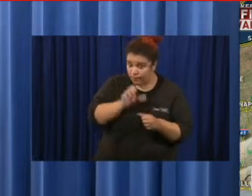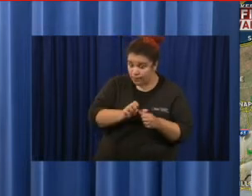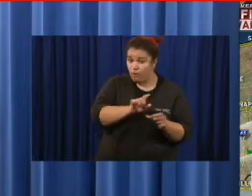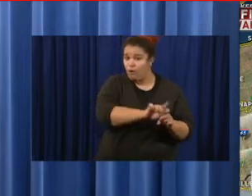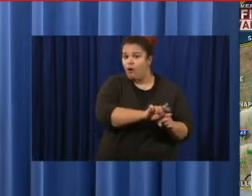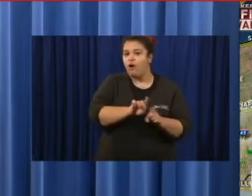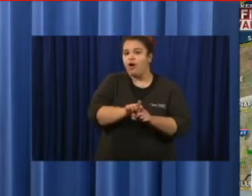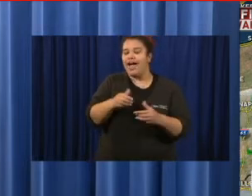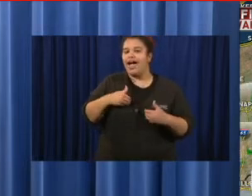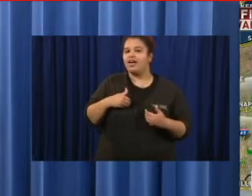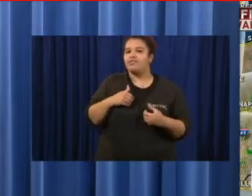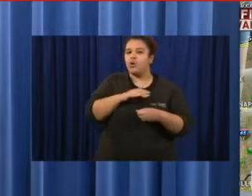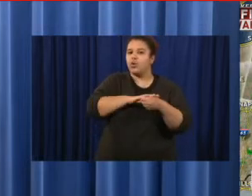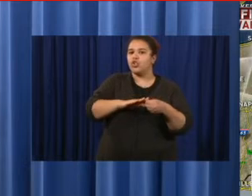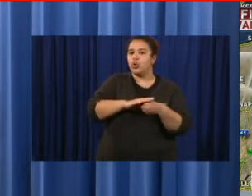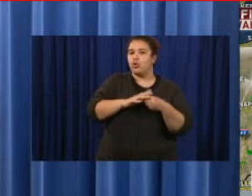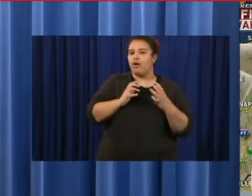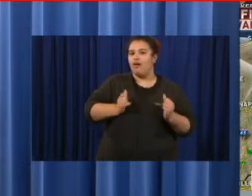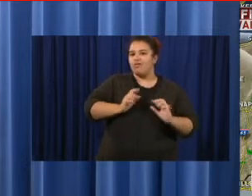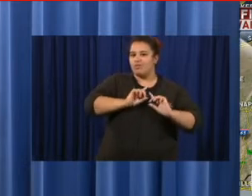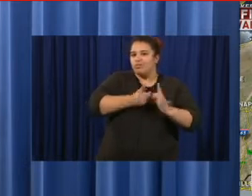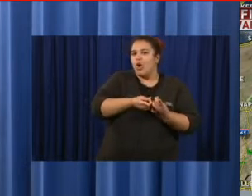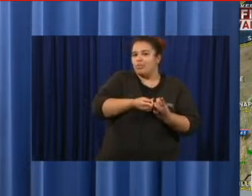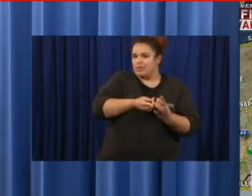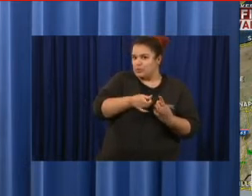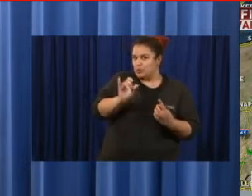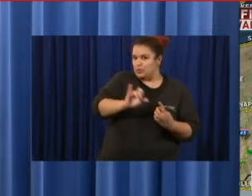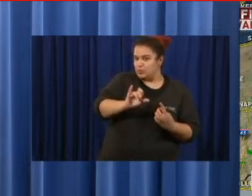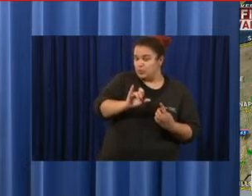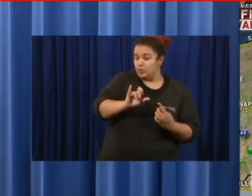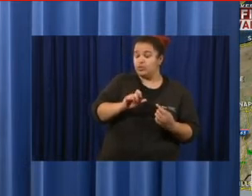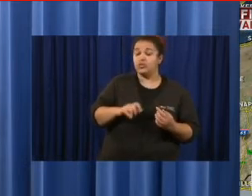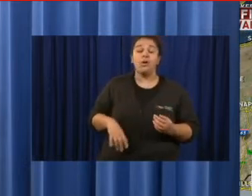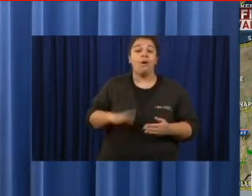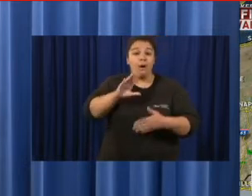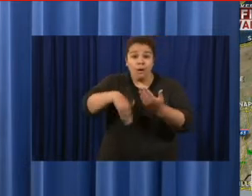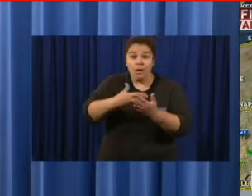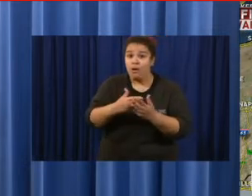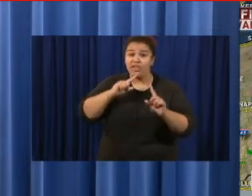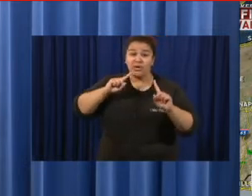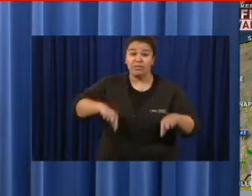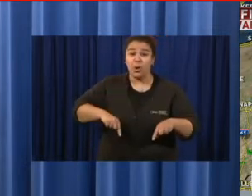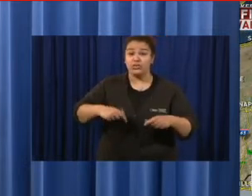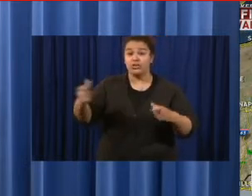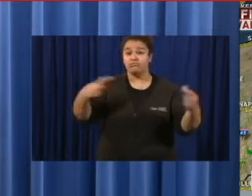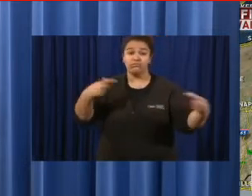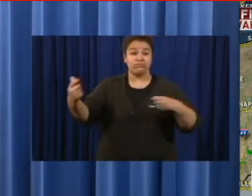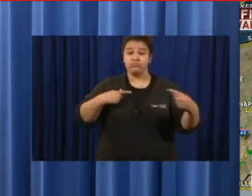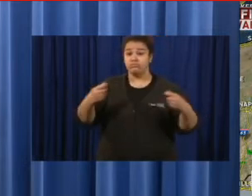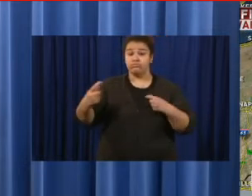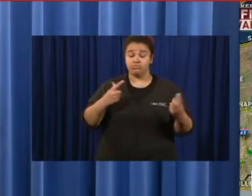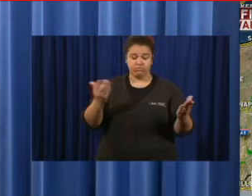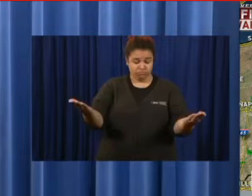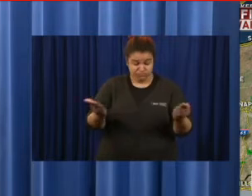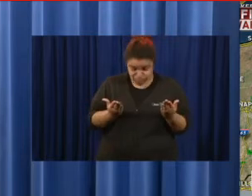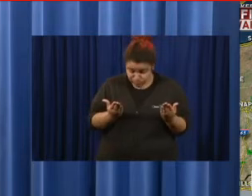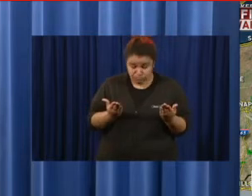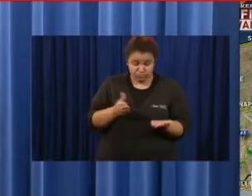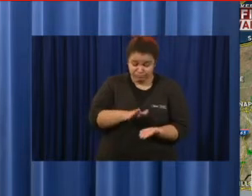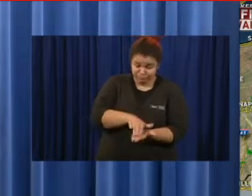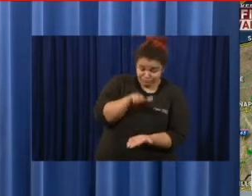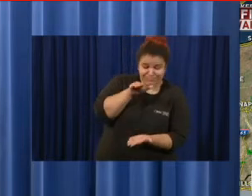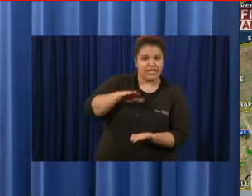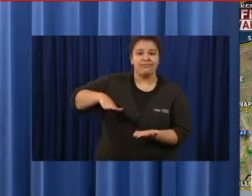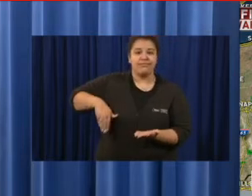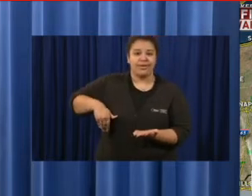And we have not gotten in the full reports from every health department around the state. I think I was told this morning